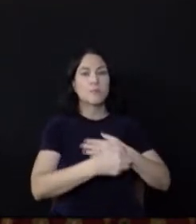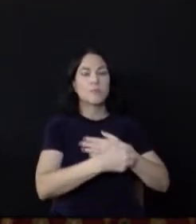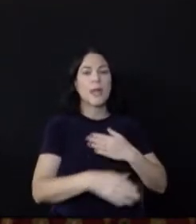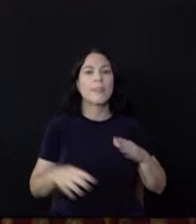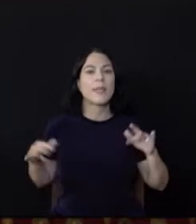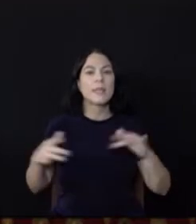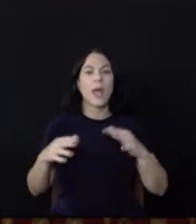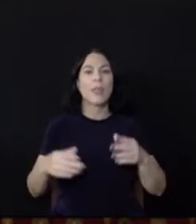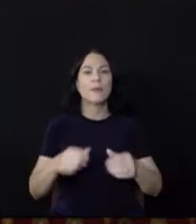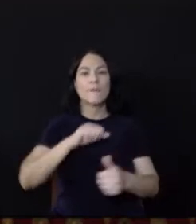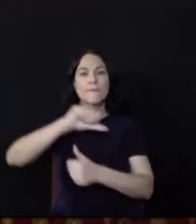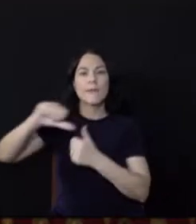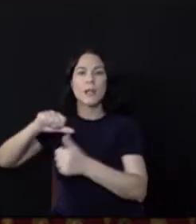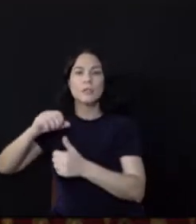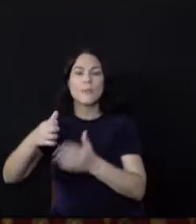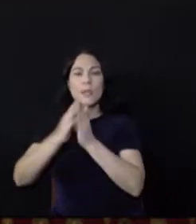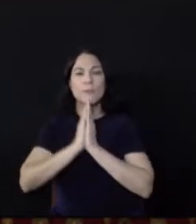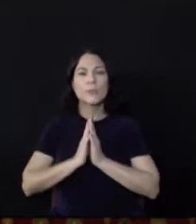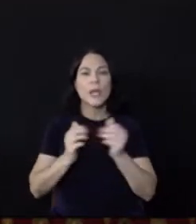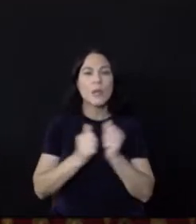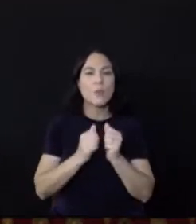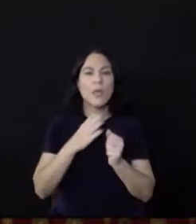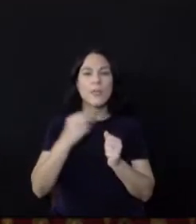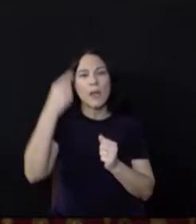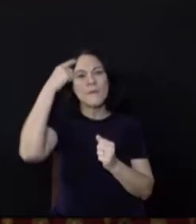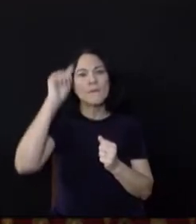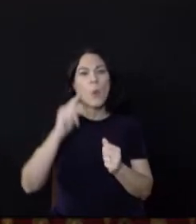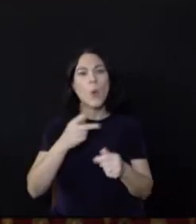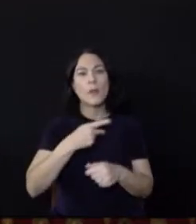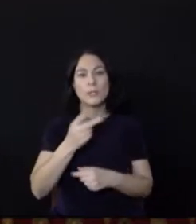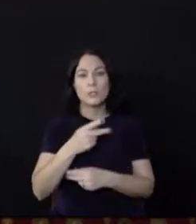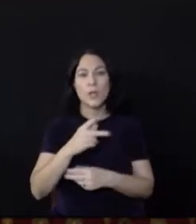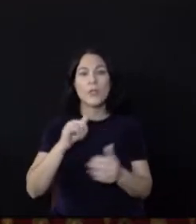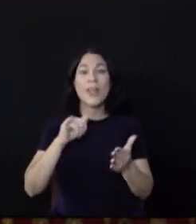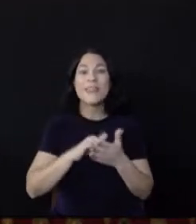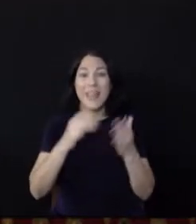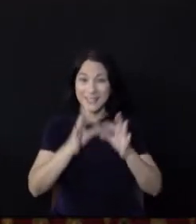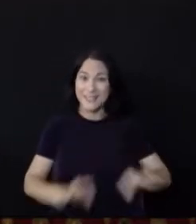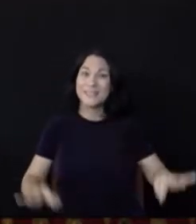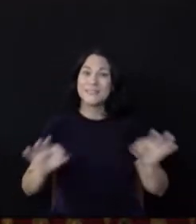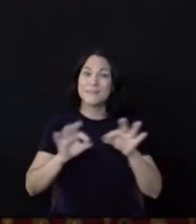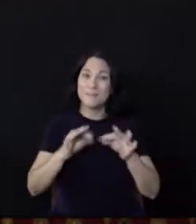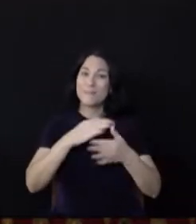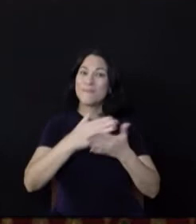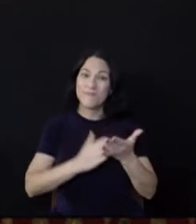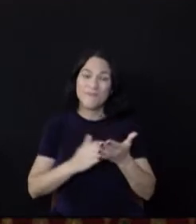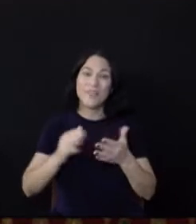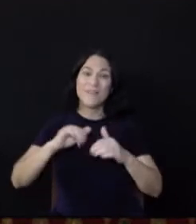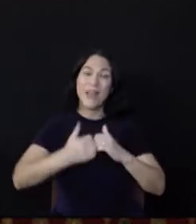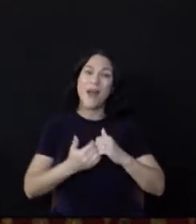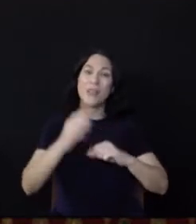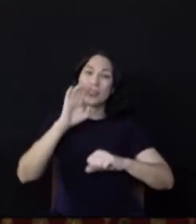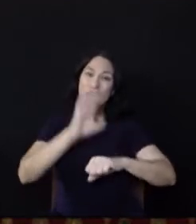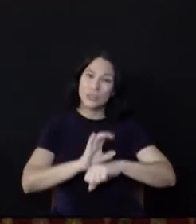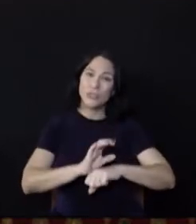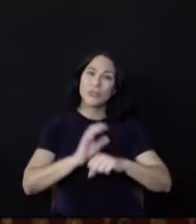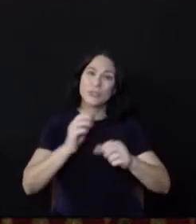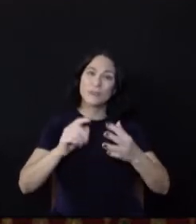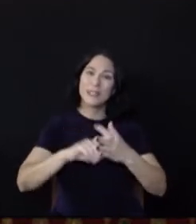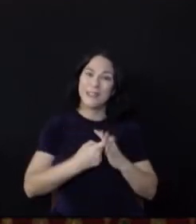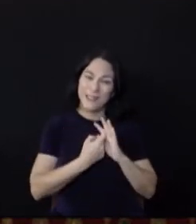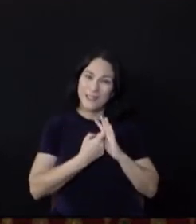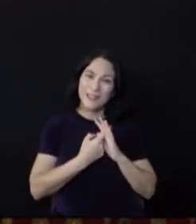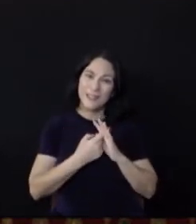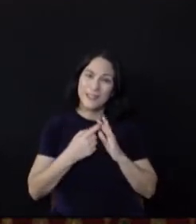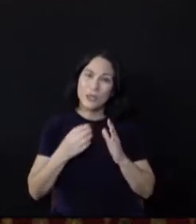prayed for and with one another. That's the essence of how the church was born, my friends. And